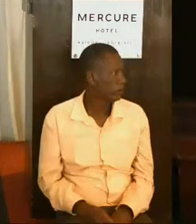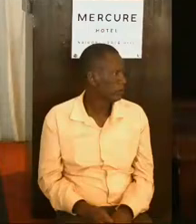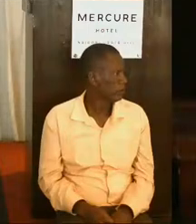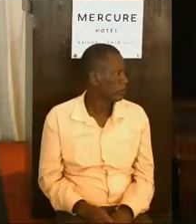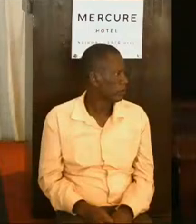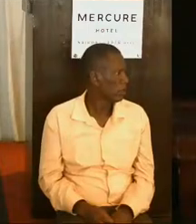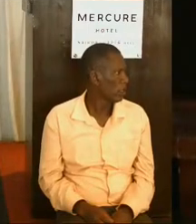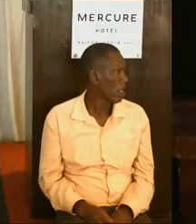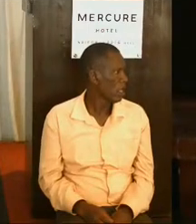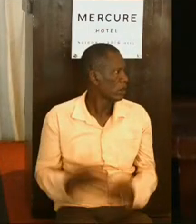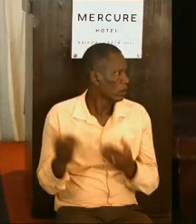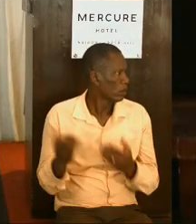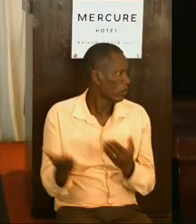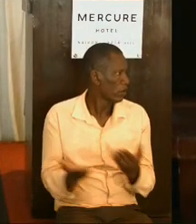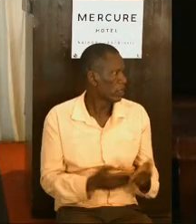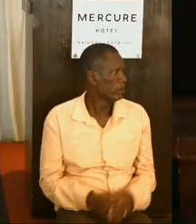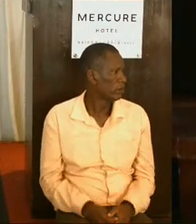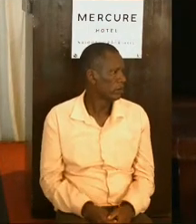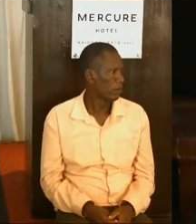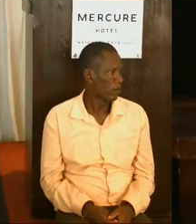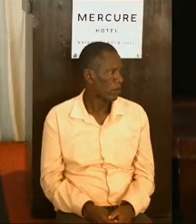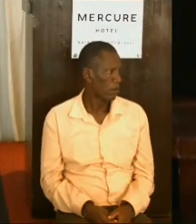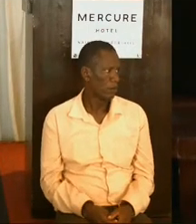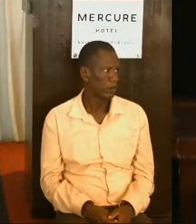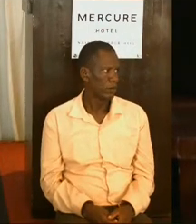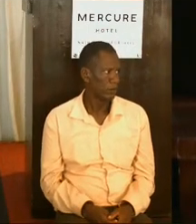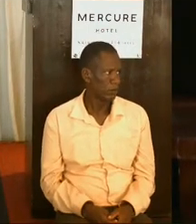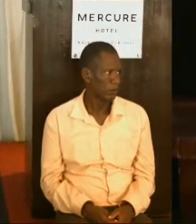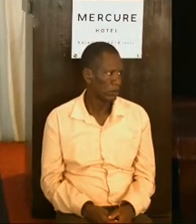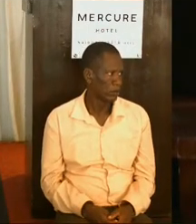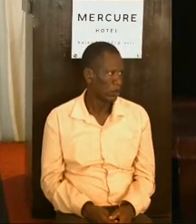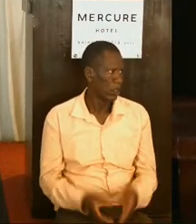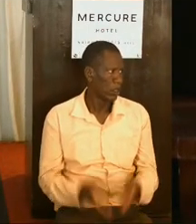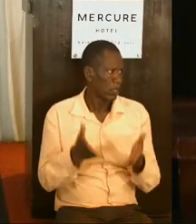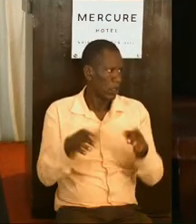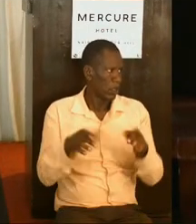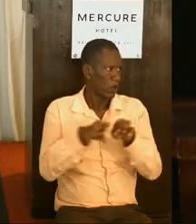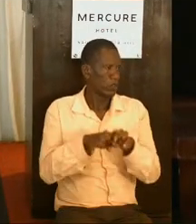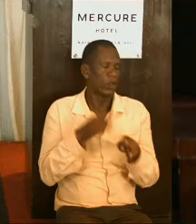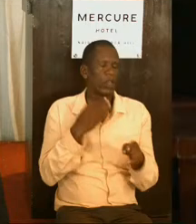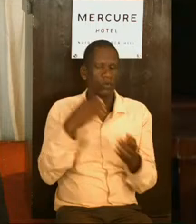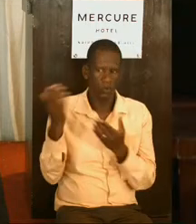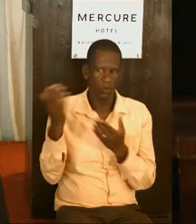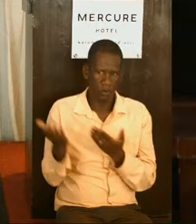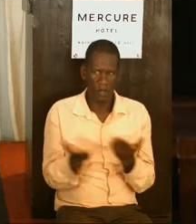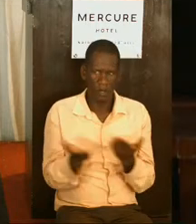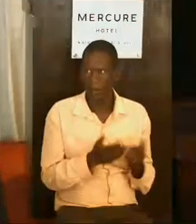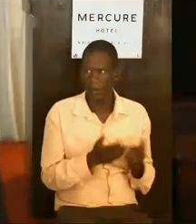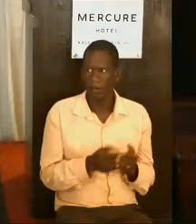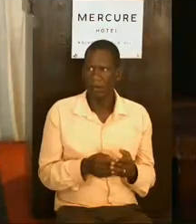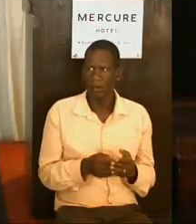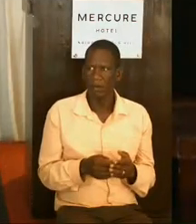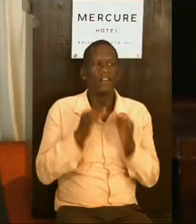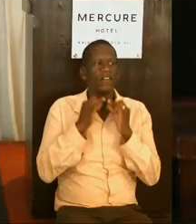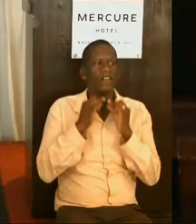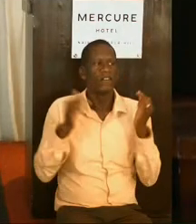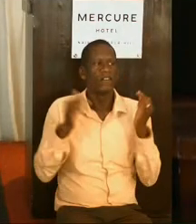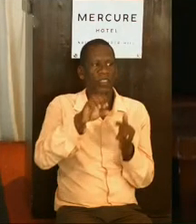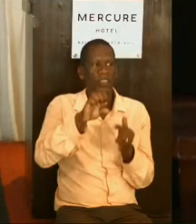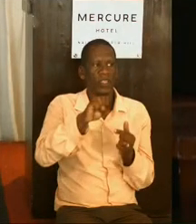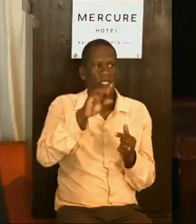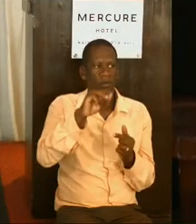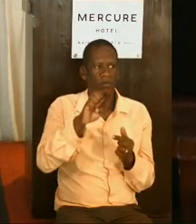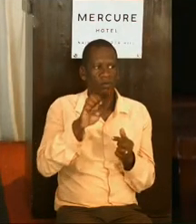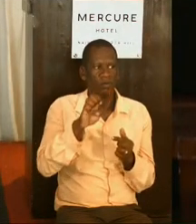please welcome at the podium and then I also call on Reverend father Samuel